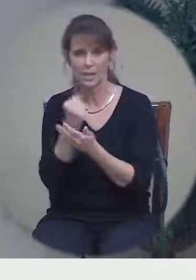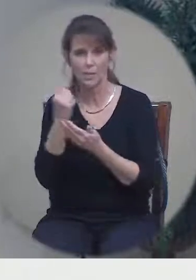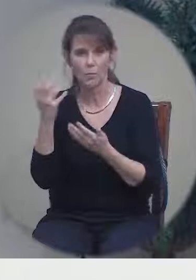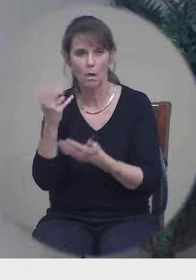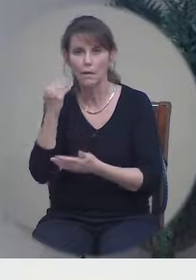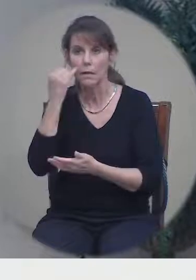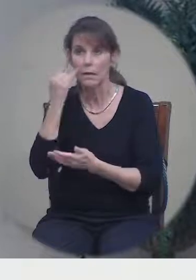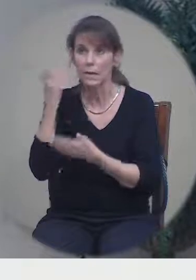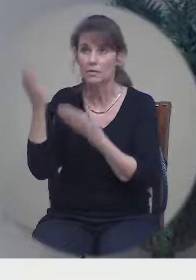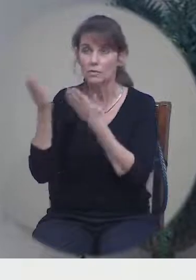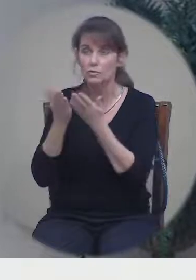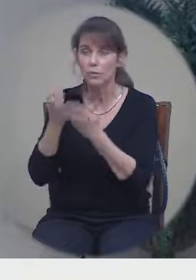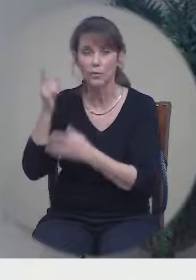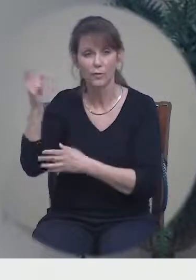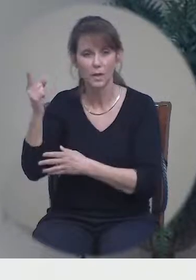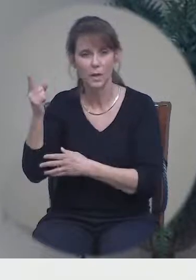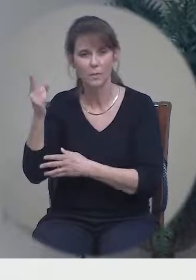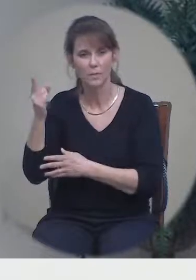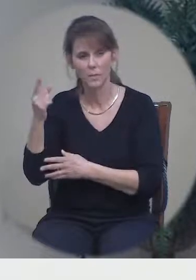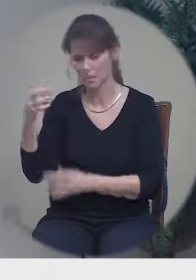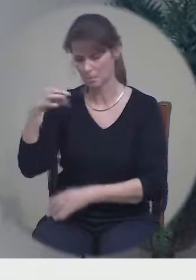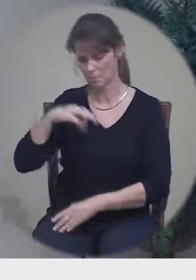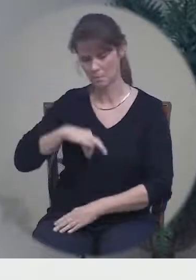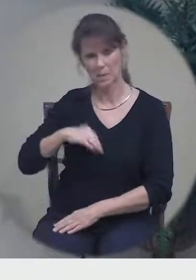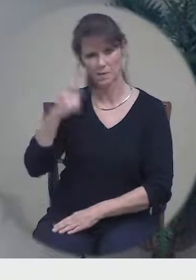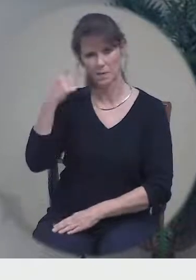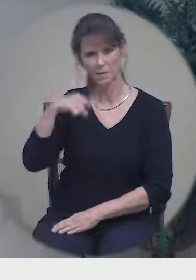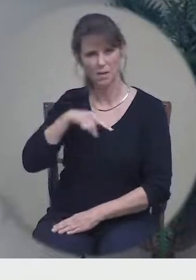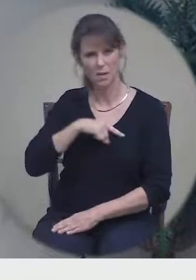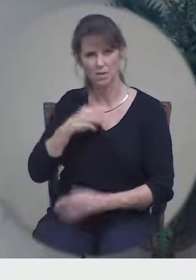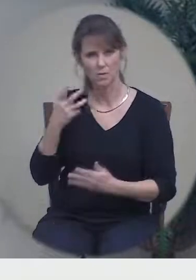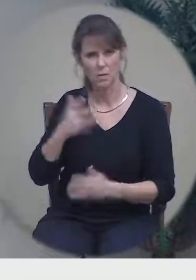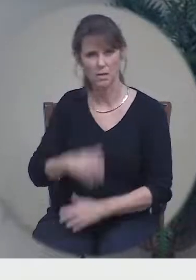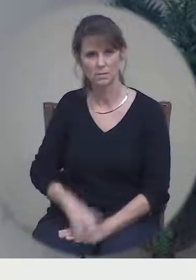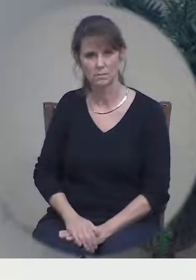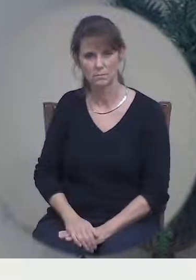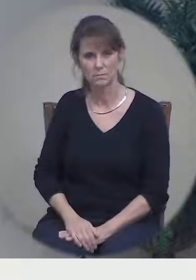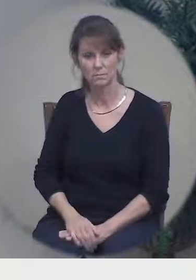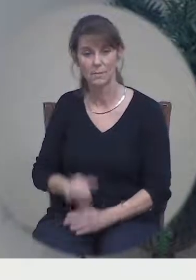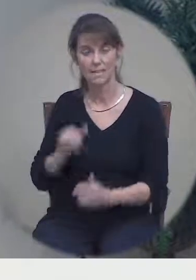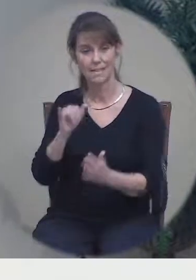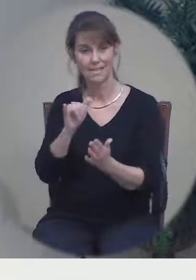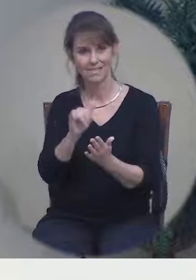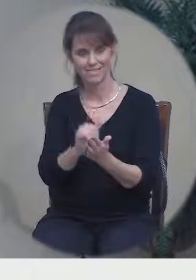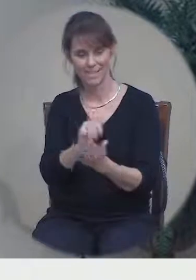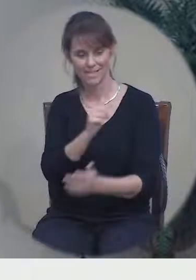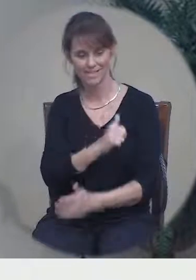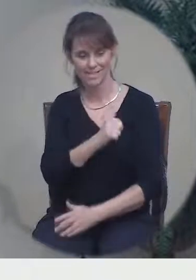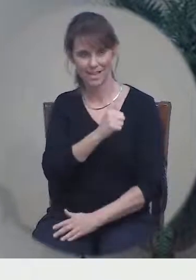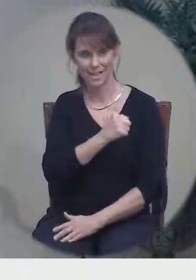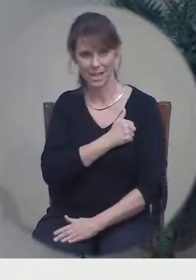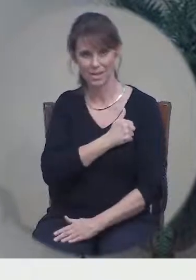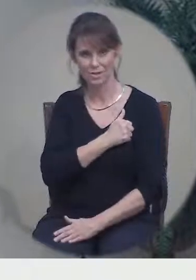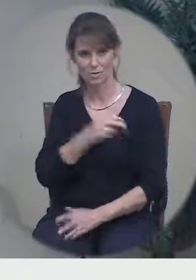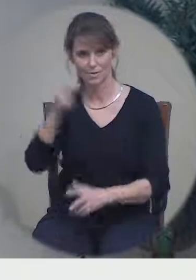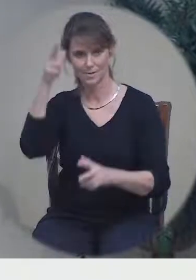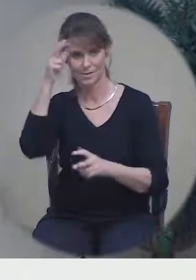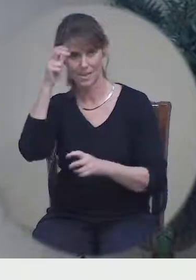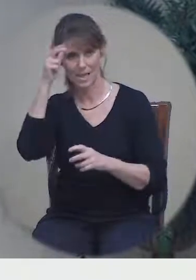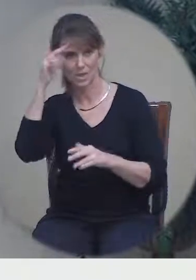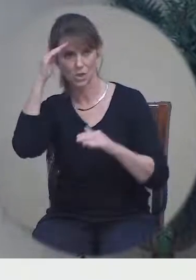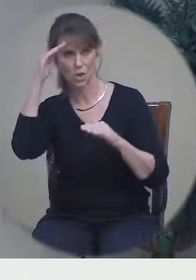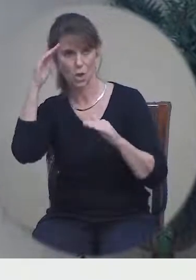Satan hopes to engender in Job, it seems to me. And the point is even though that's